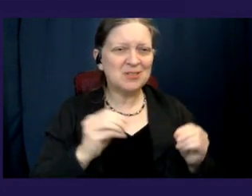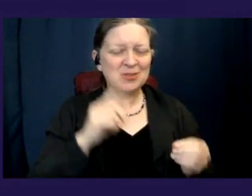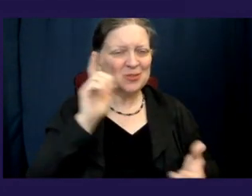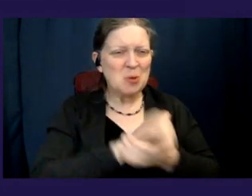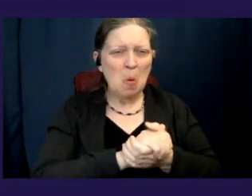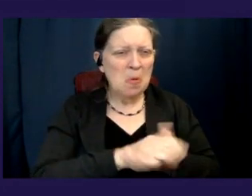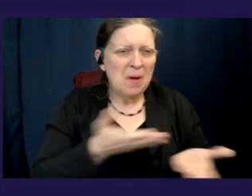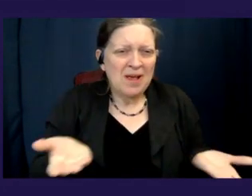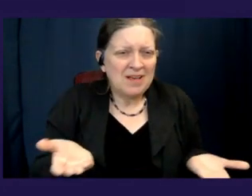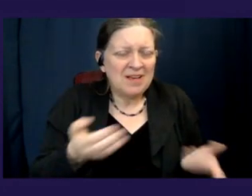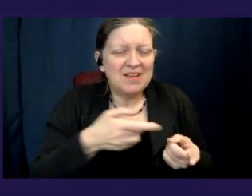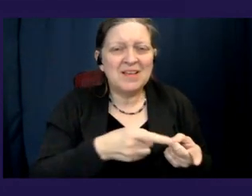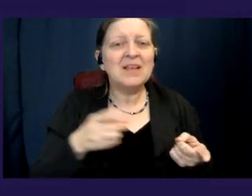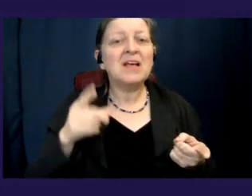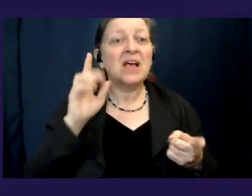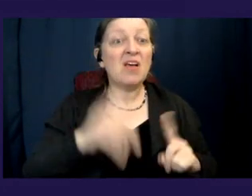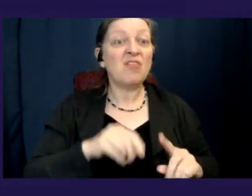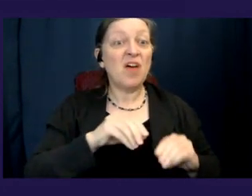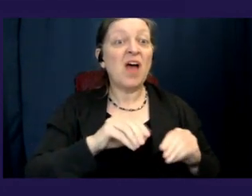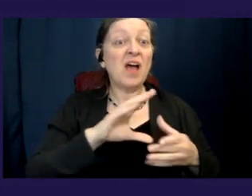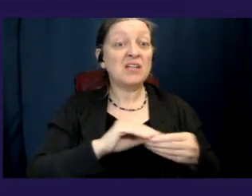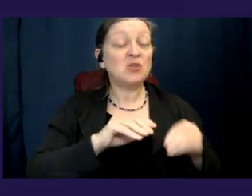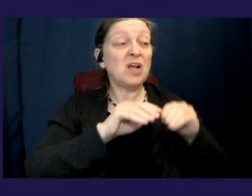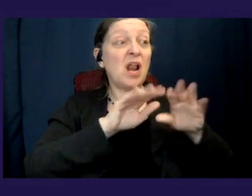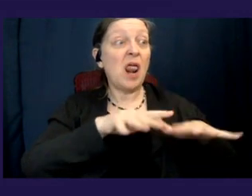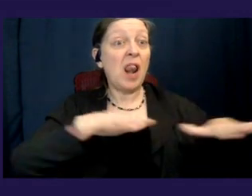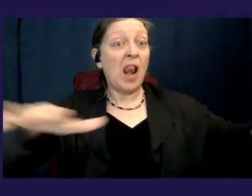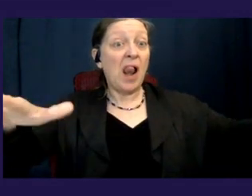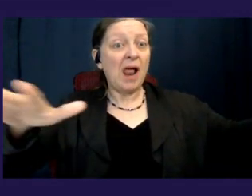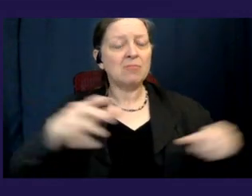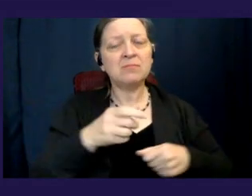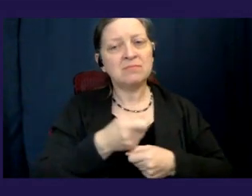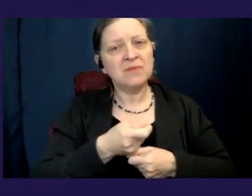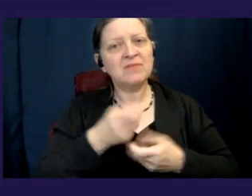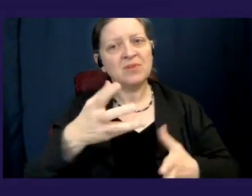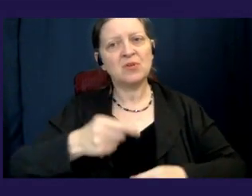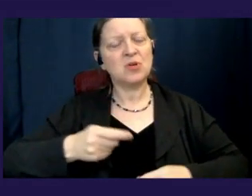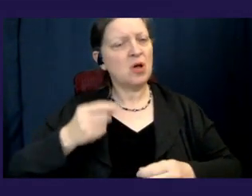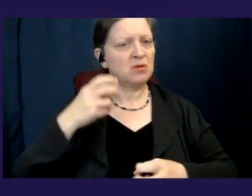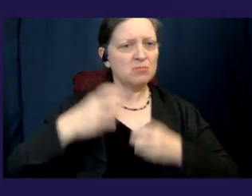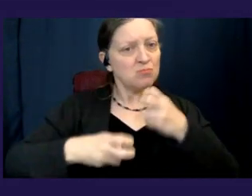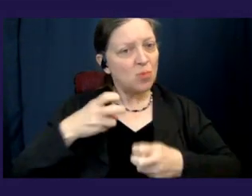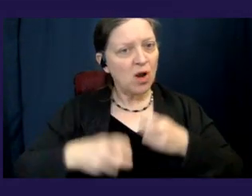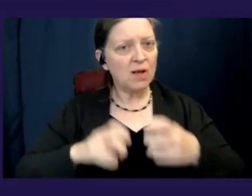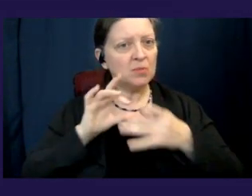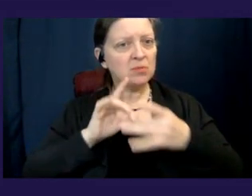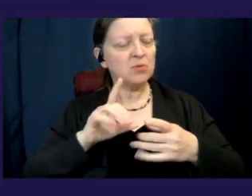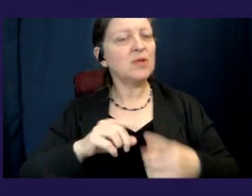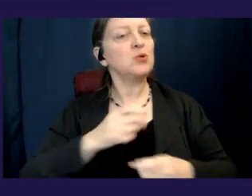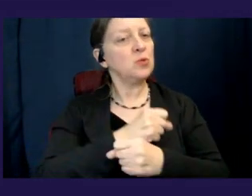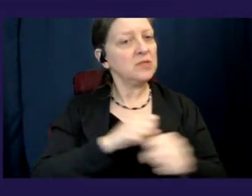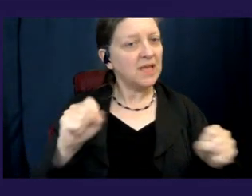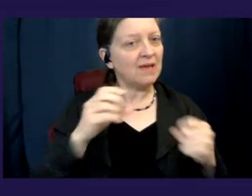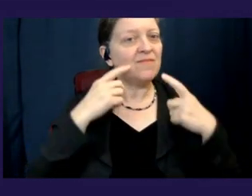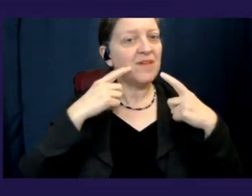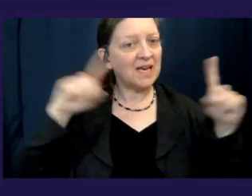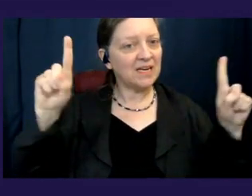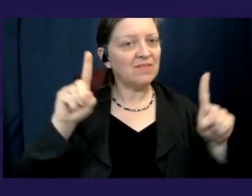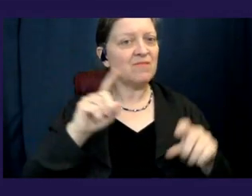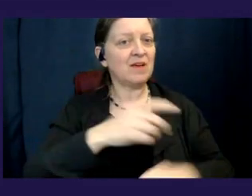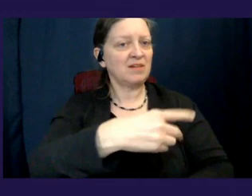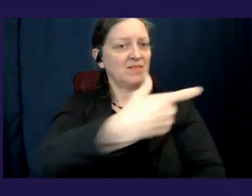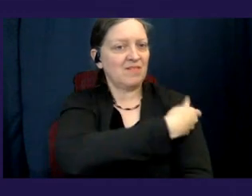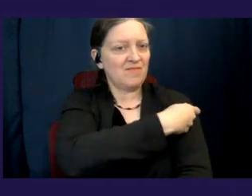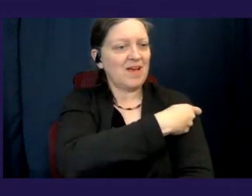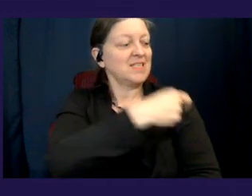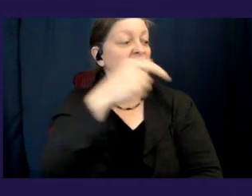an infodemic around safe and effective vaccines that protect children. And this has been going on now for over 20 years. And